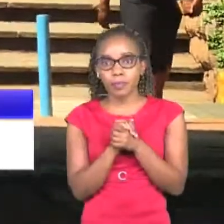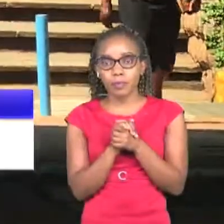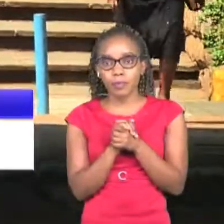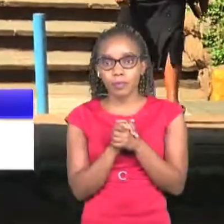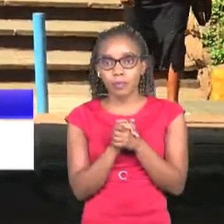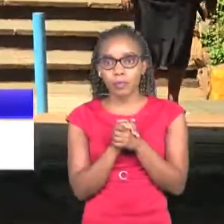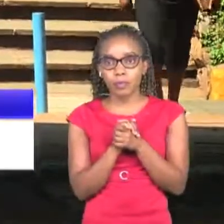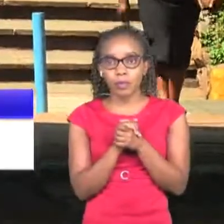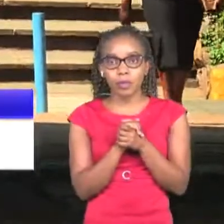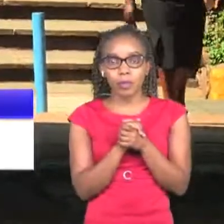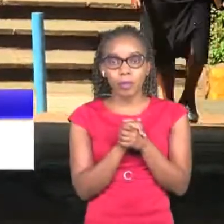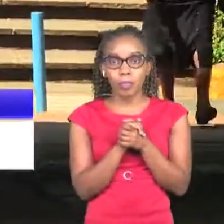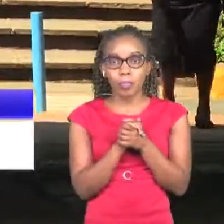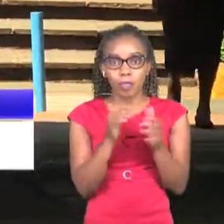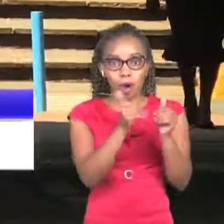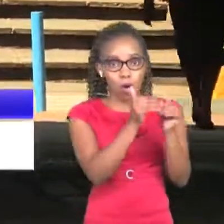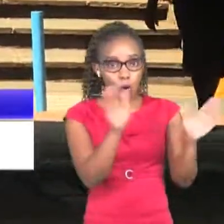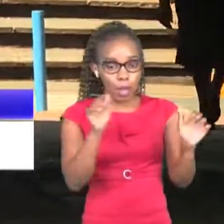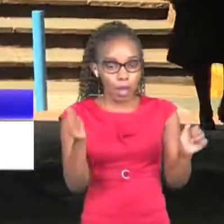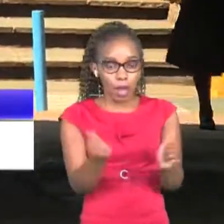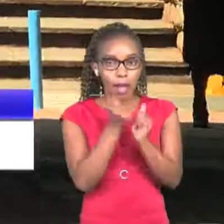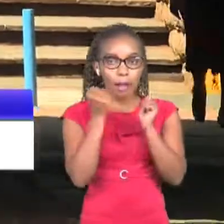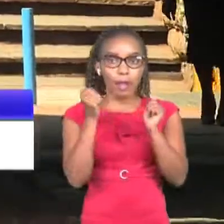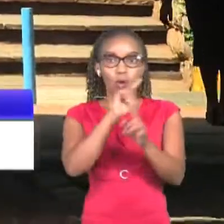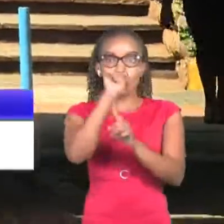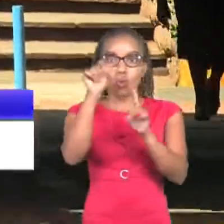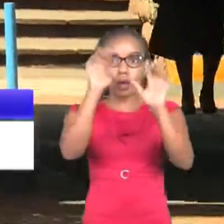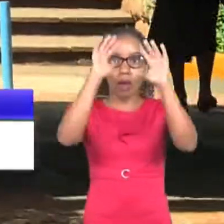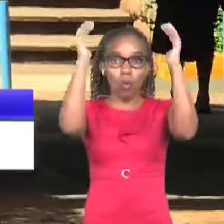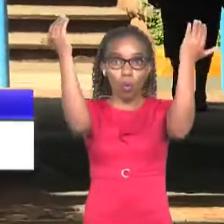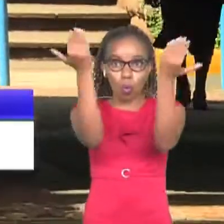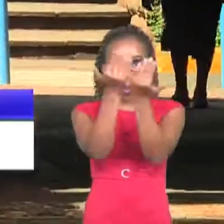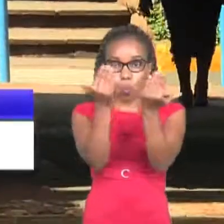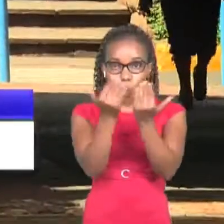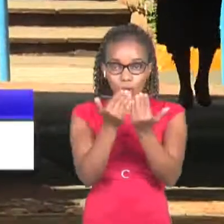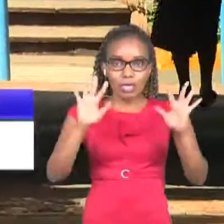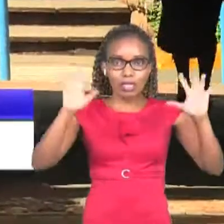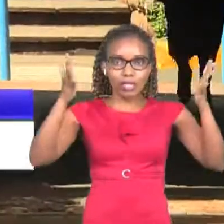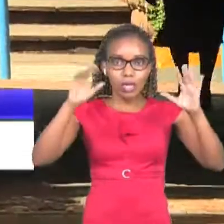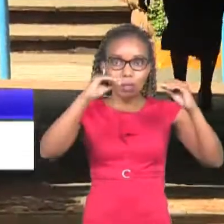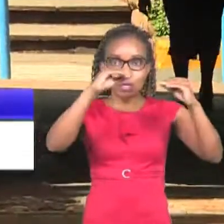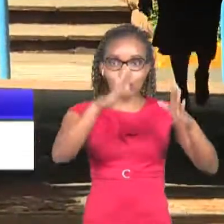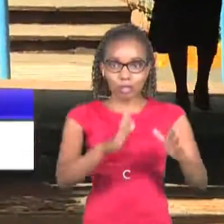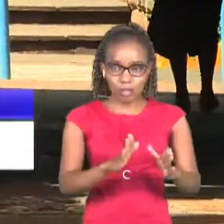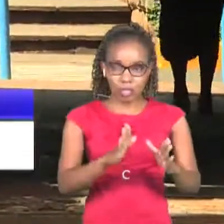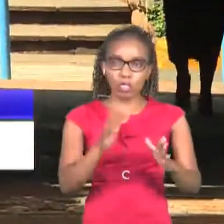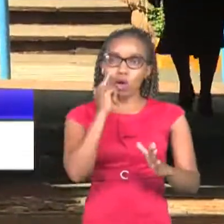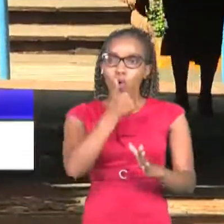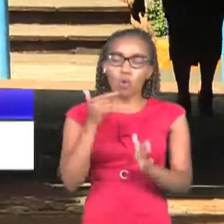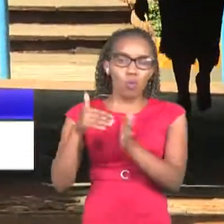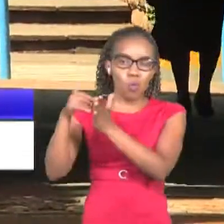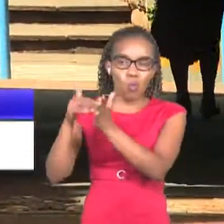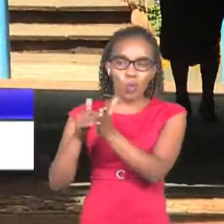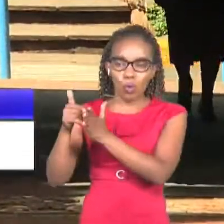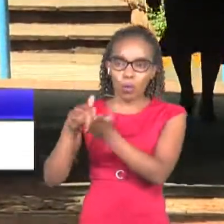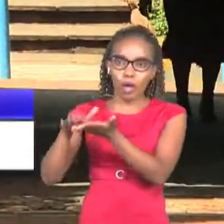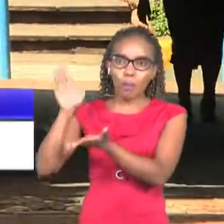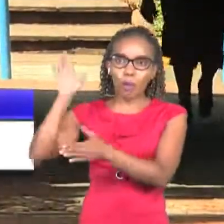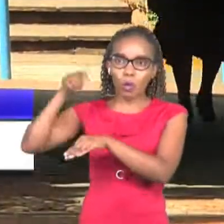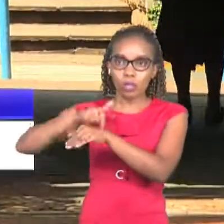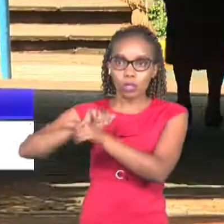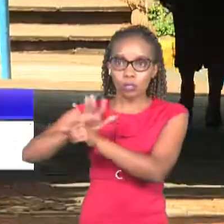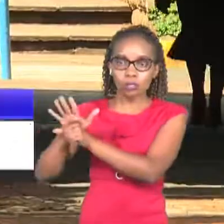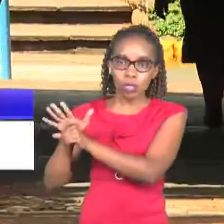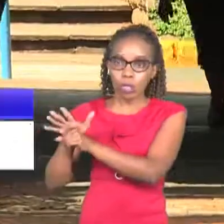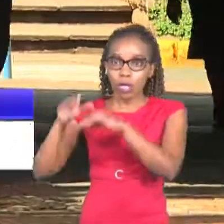The reopening happens at a time where the world is celebrating teachers who have become even more vulnerable during the coronavirus pandemic.